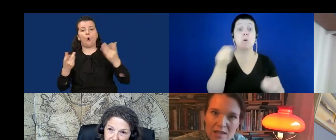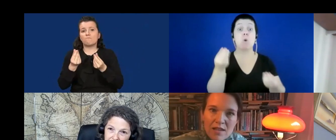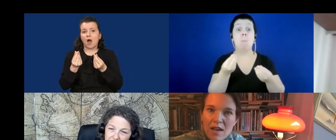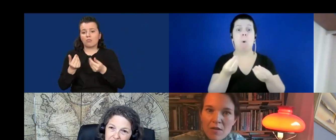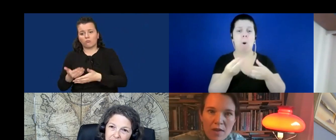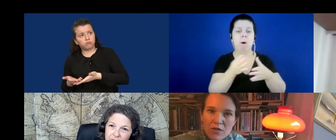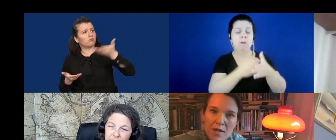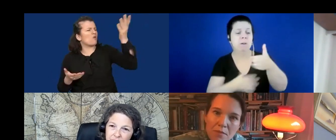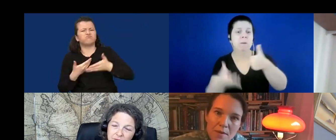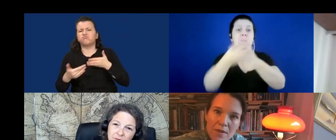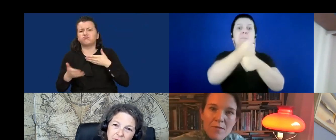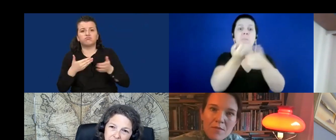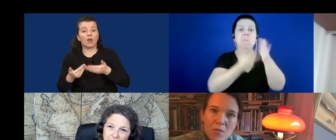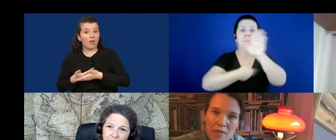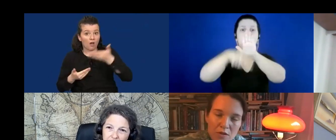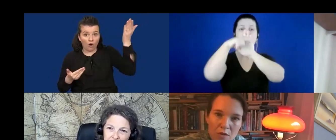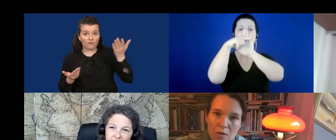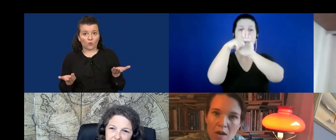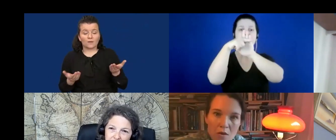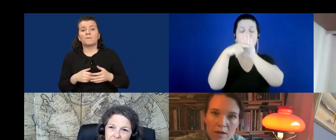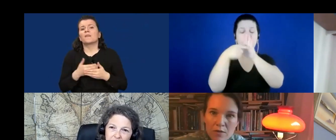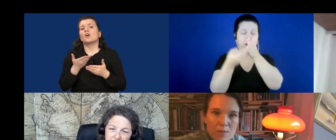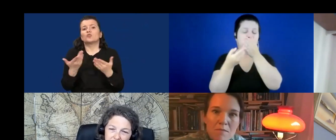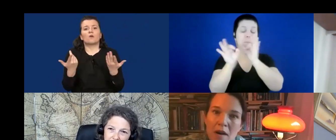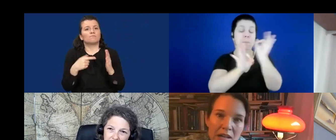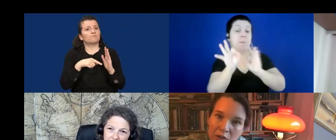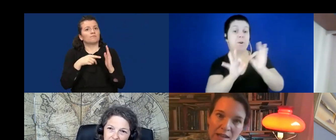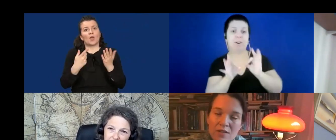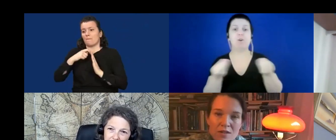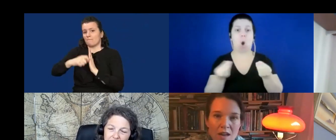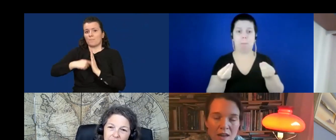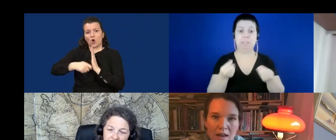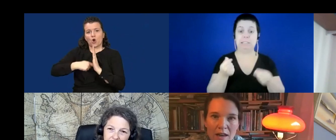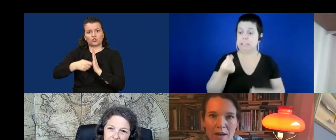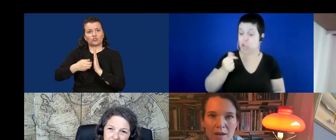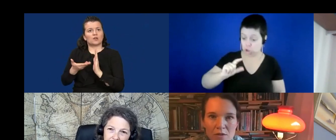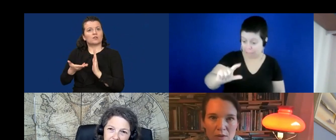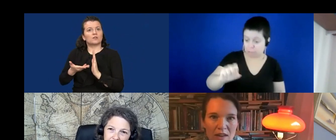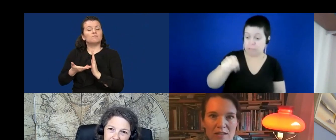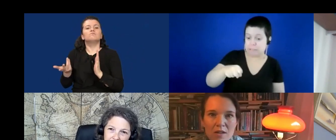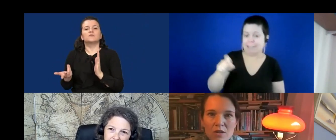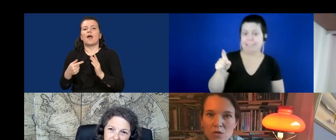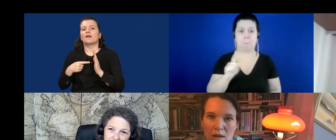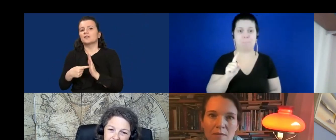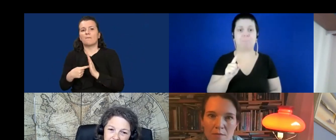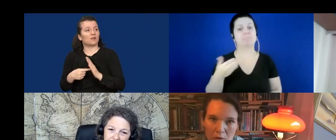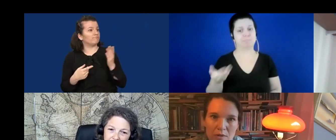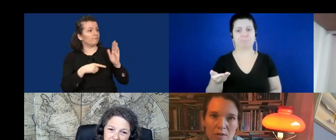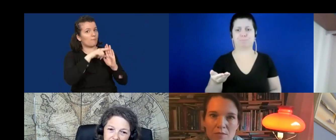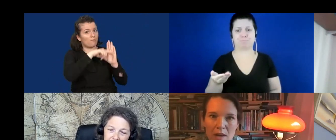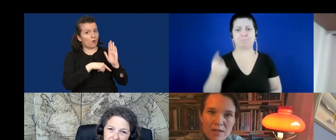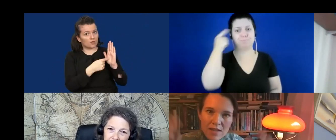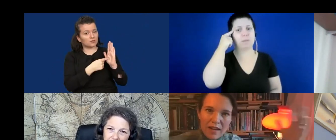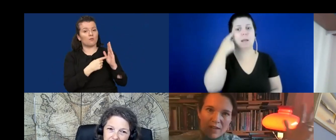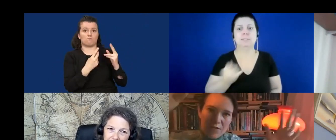like these, whether to implement them, whether to spend money on it. So I think it's extremely